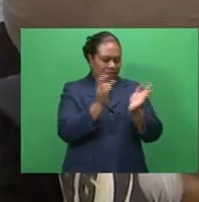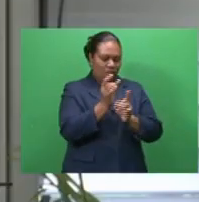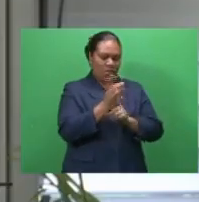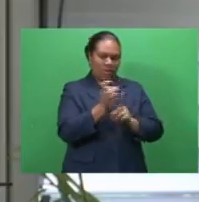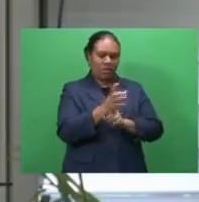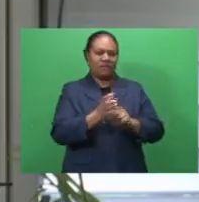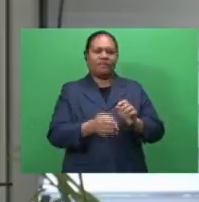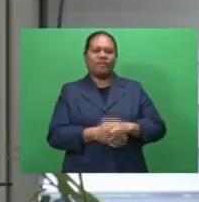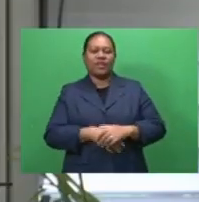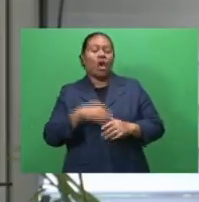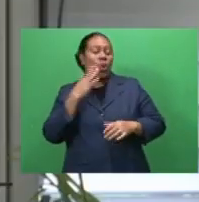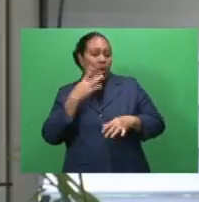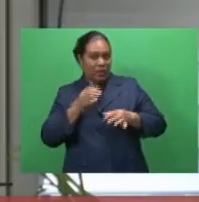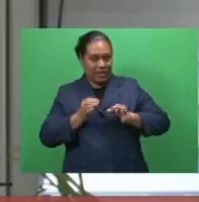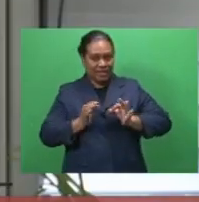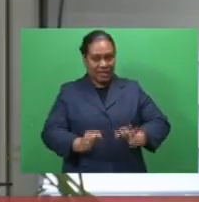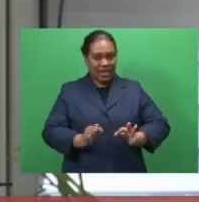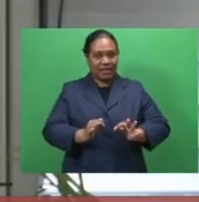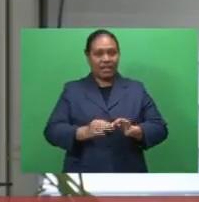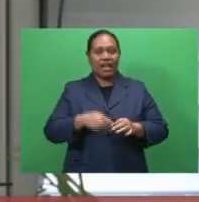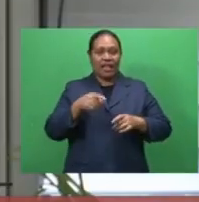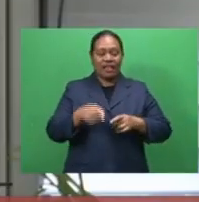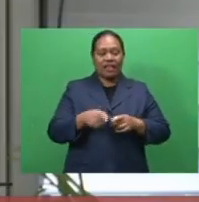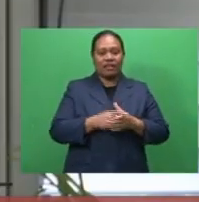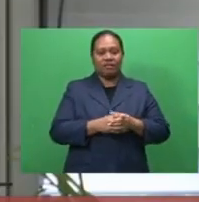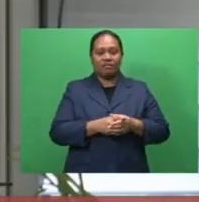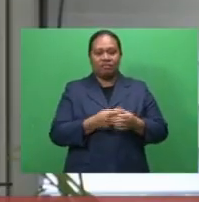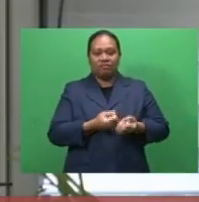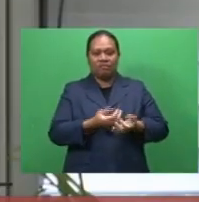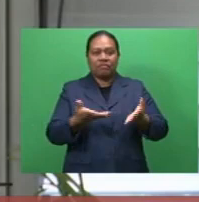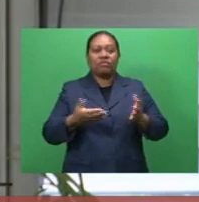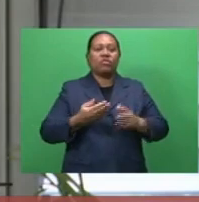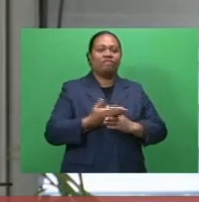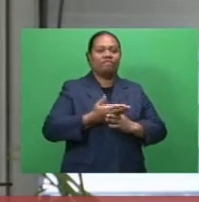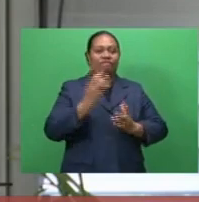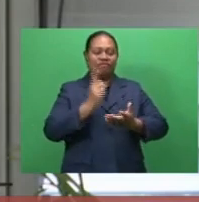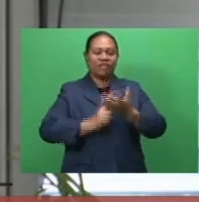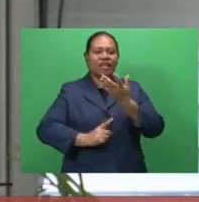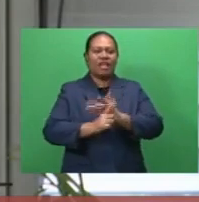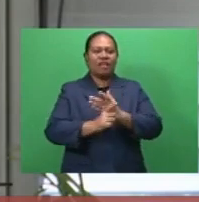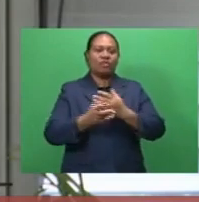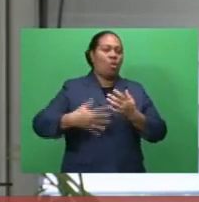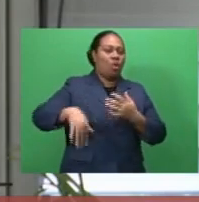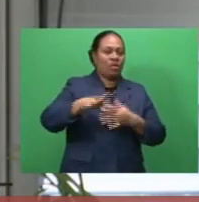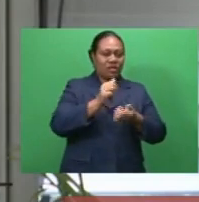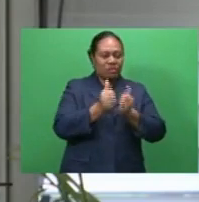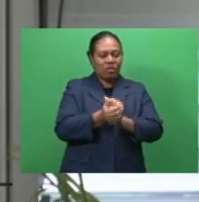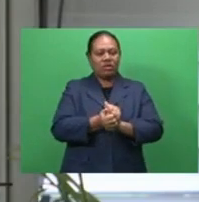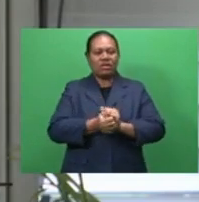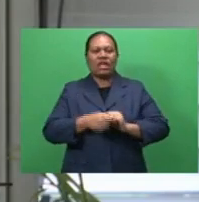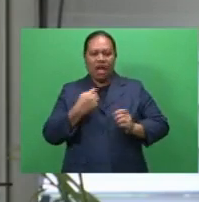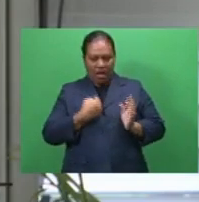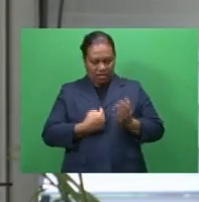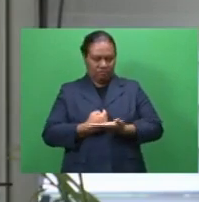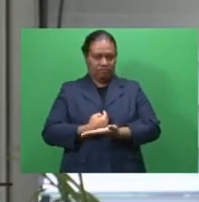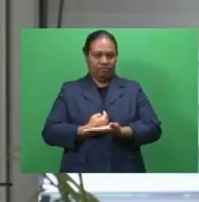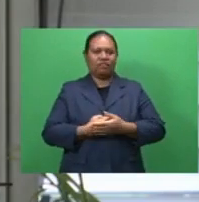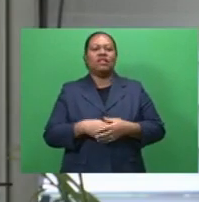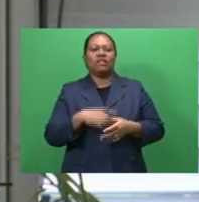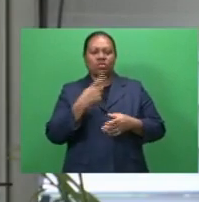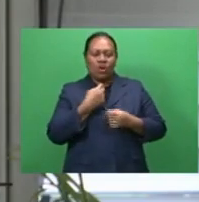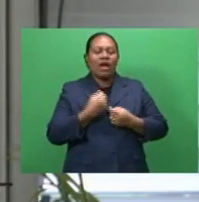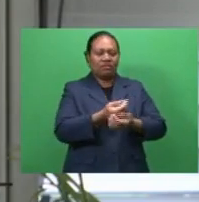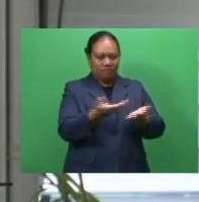soon as we decide there's a manageable risk to resuming recreational contact sports, I'll be the one to let you